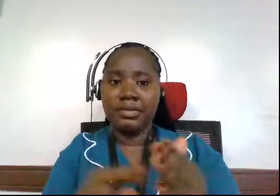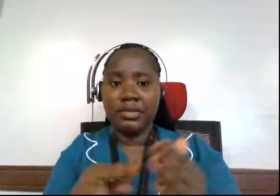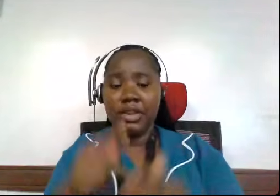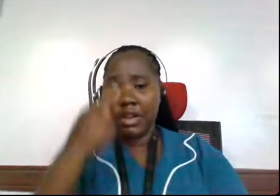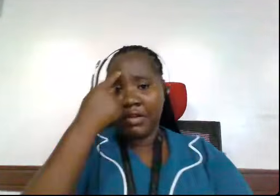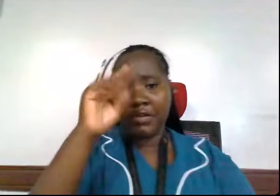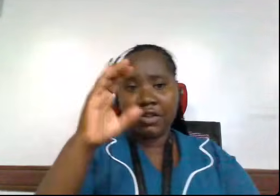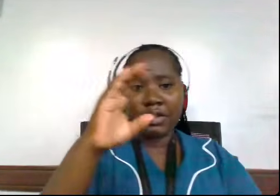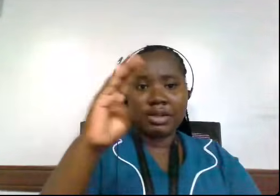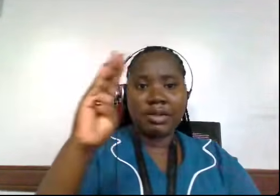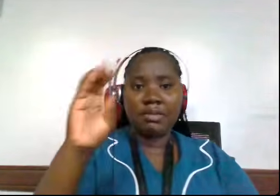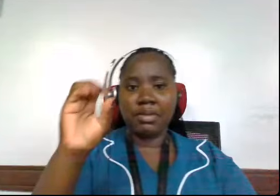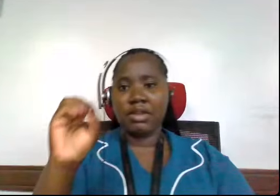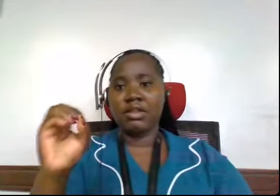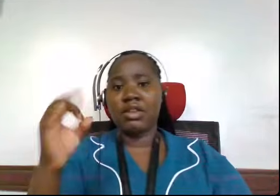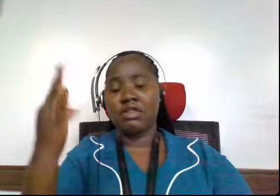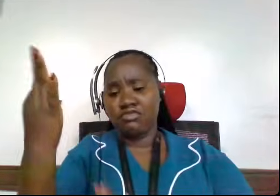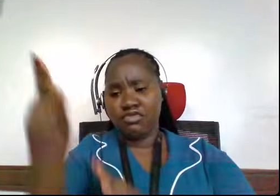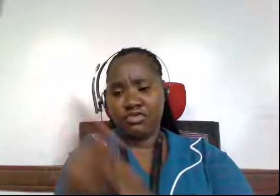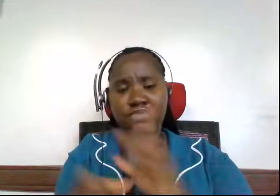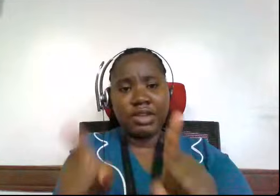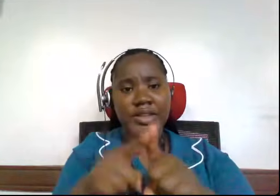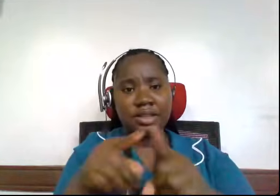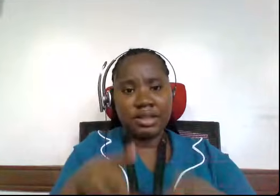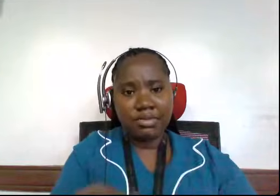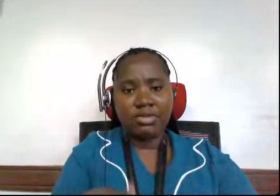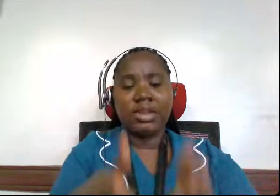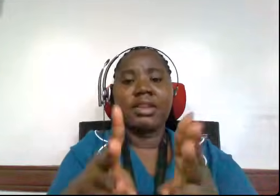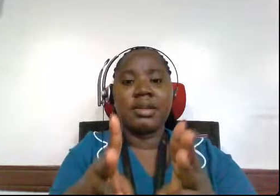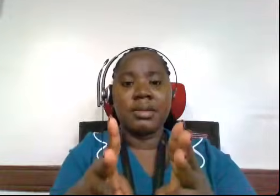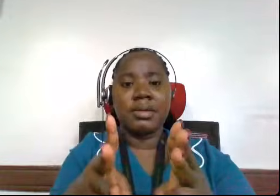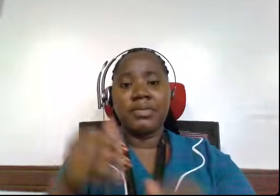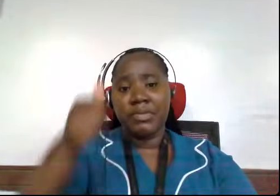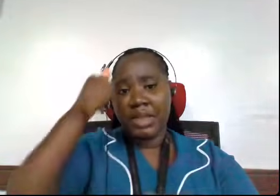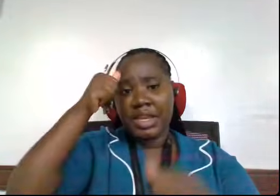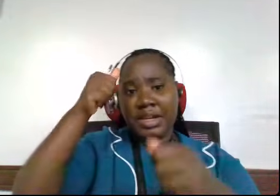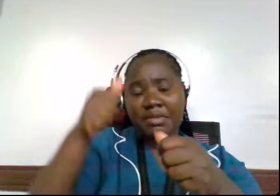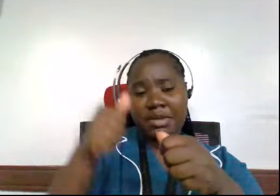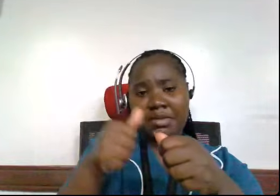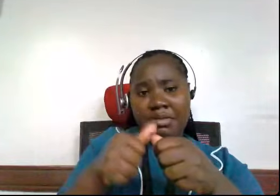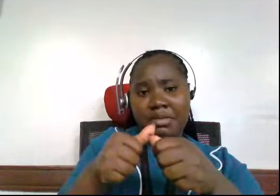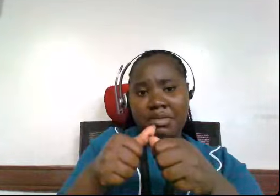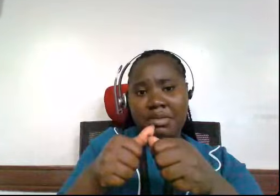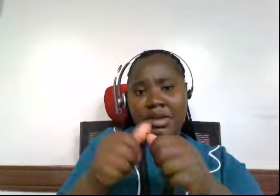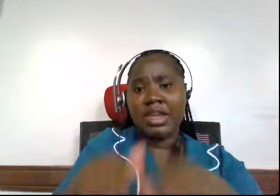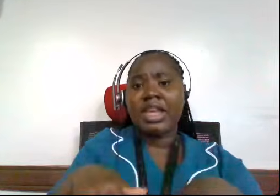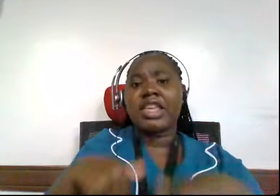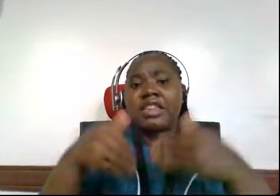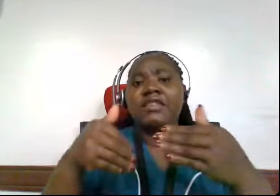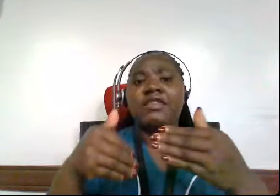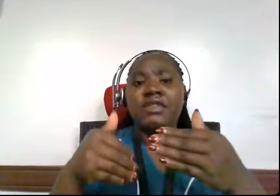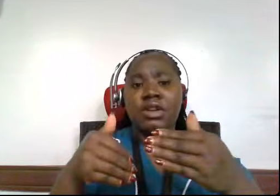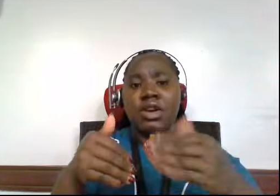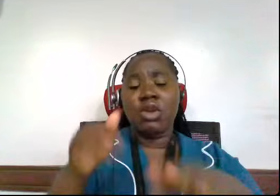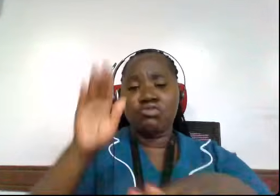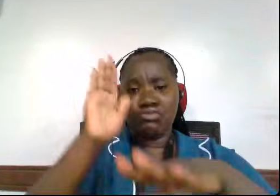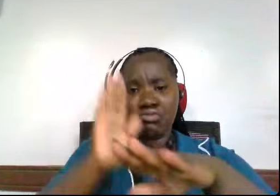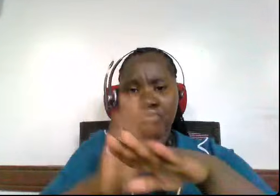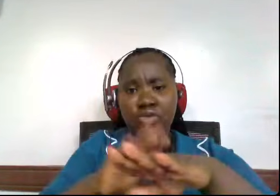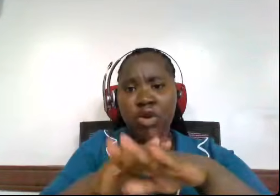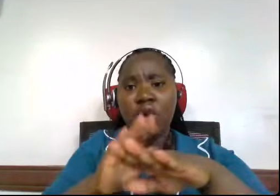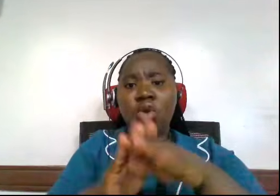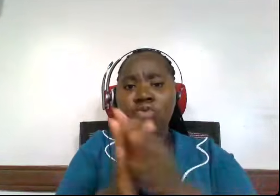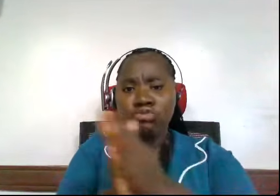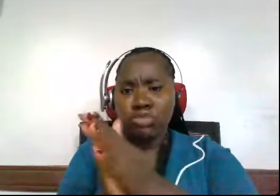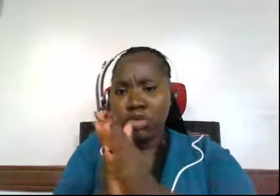the same way. However, remember to give a proper narration on the income that you have received, because for a